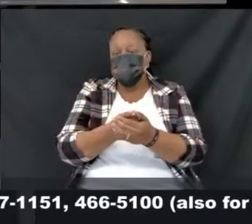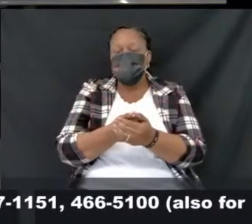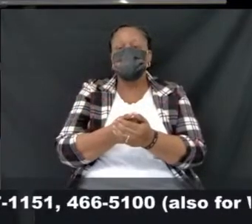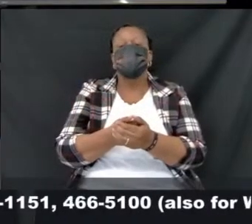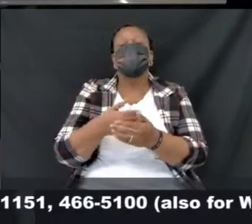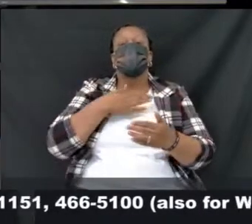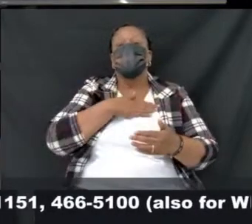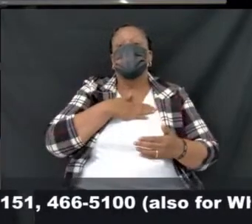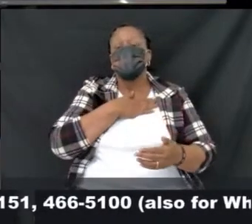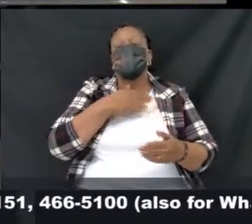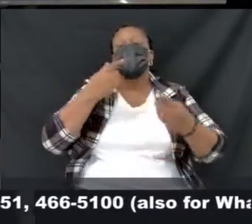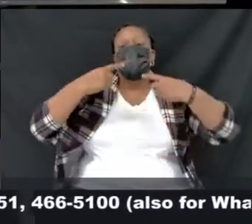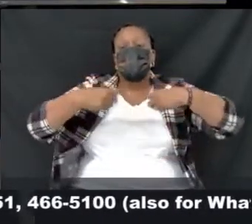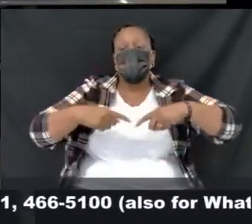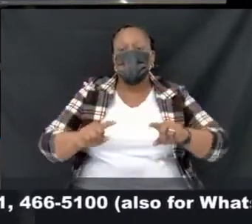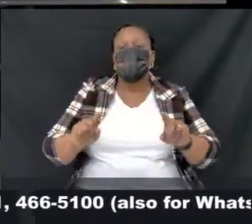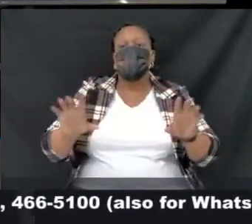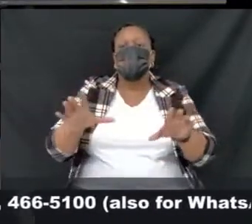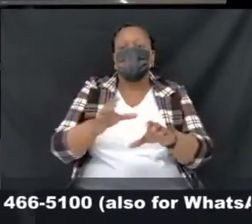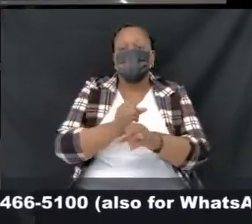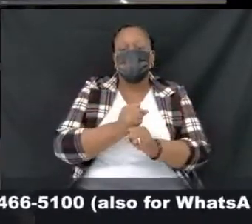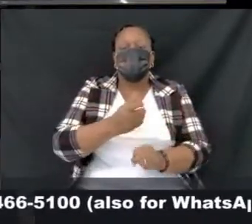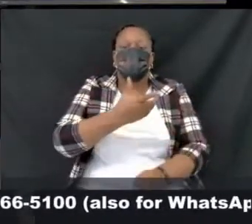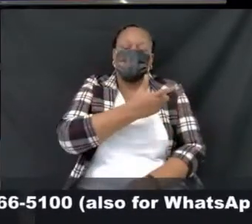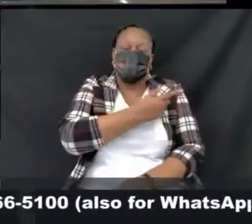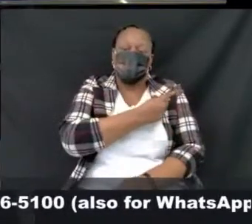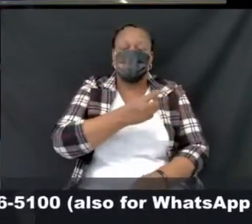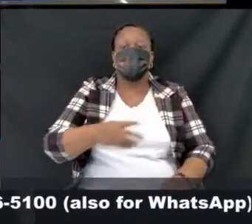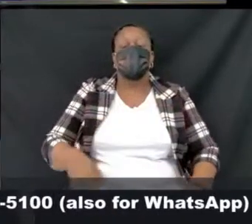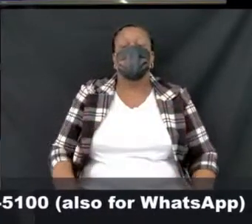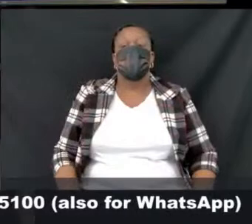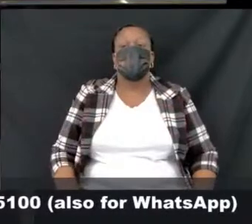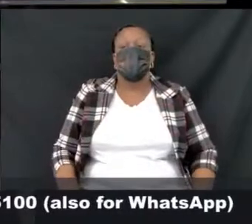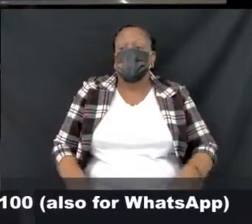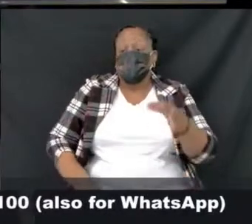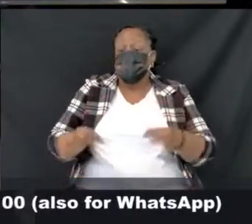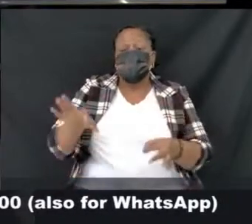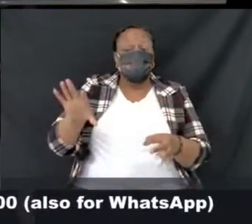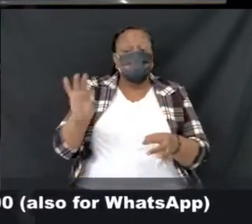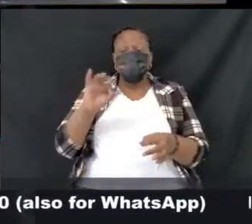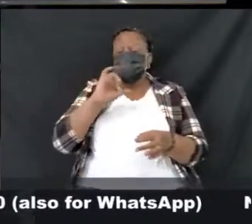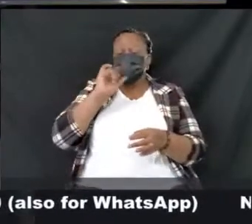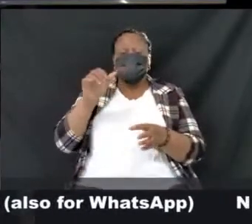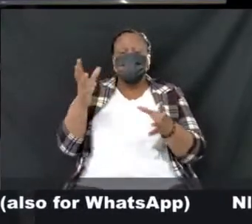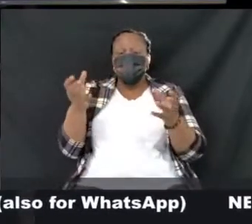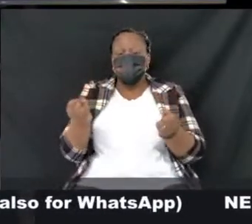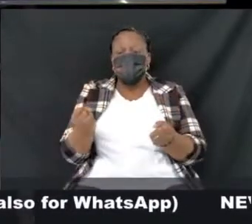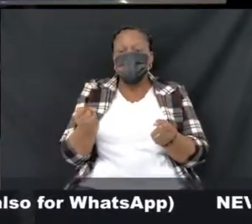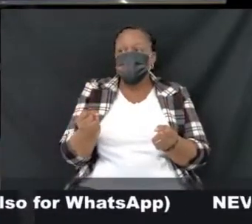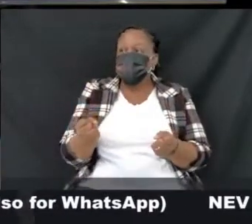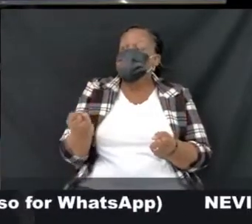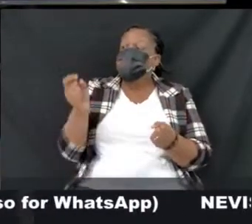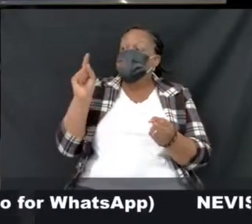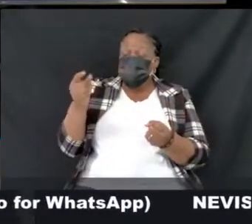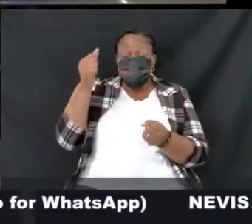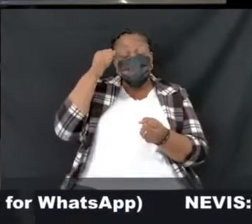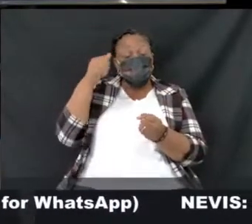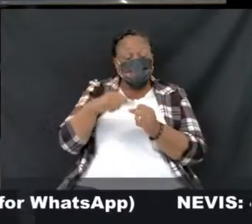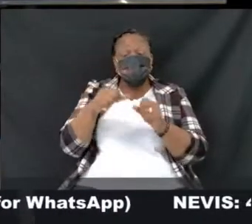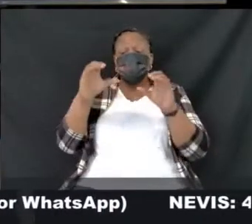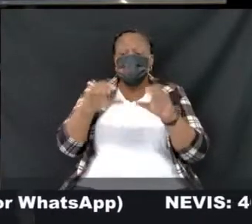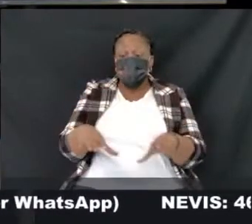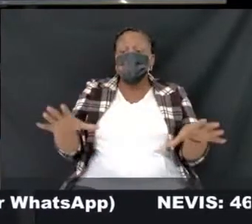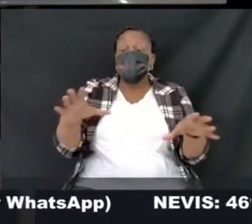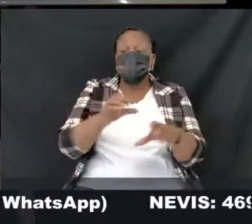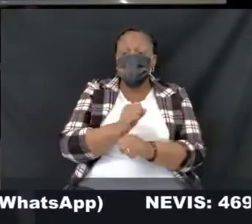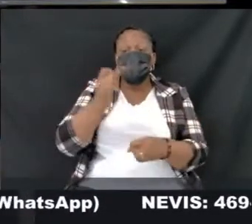Those who choose not to be vaccinated will have to accept the consequences of their decisions. It is my hope, however, that we all